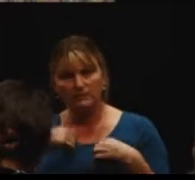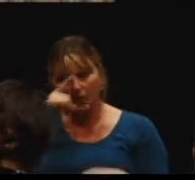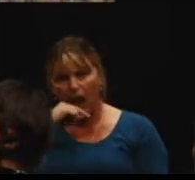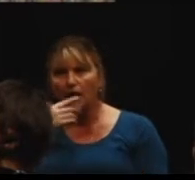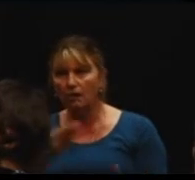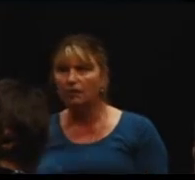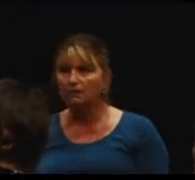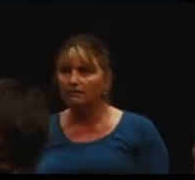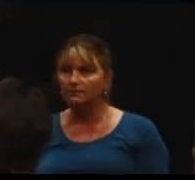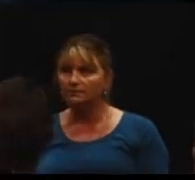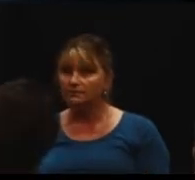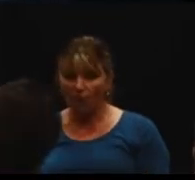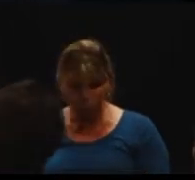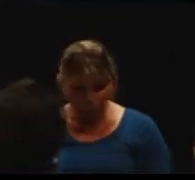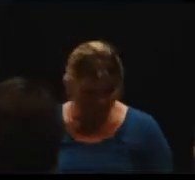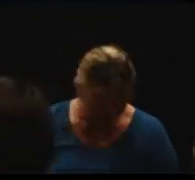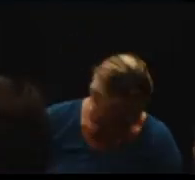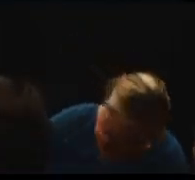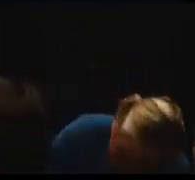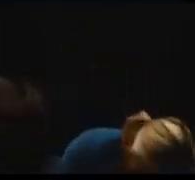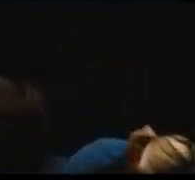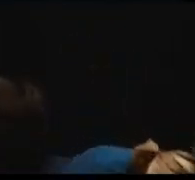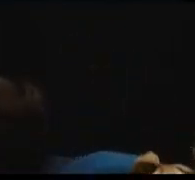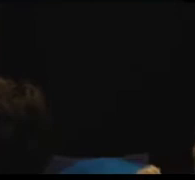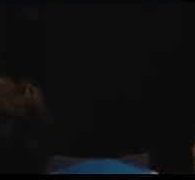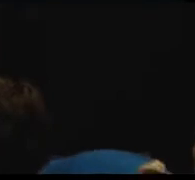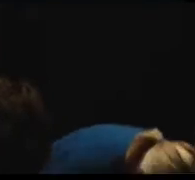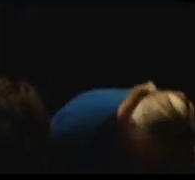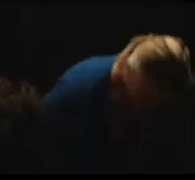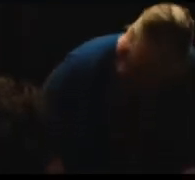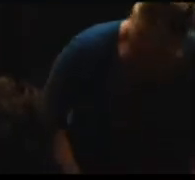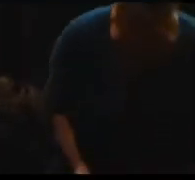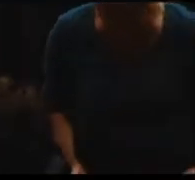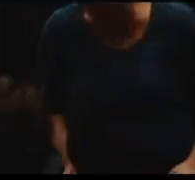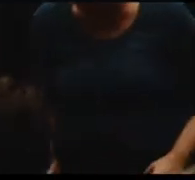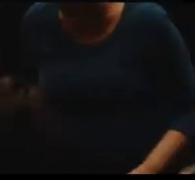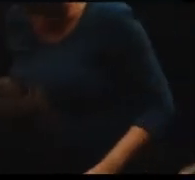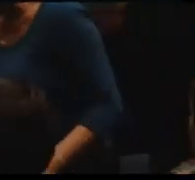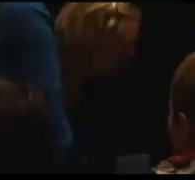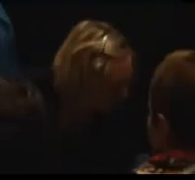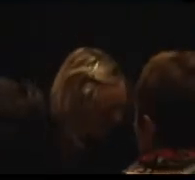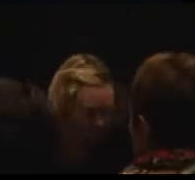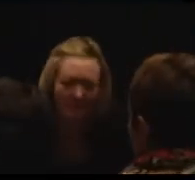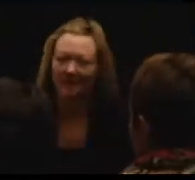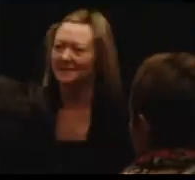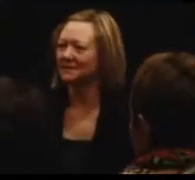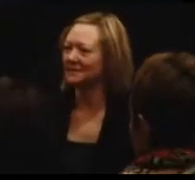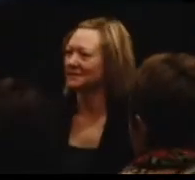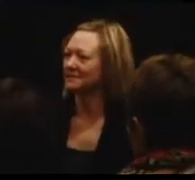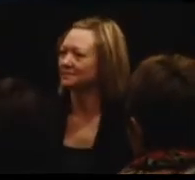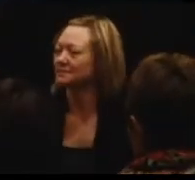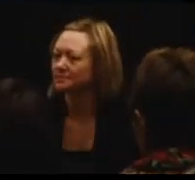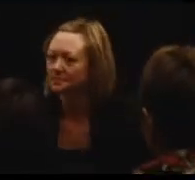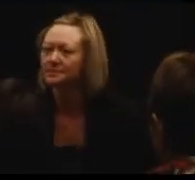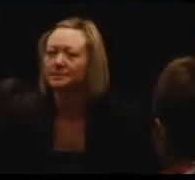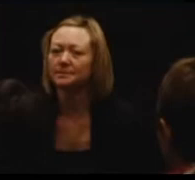Thank you. And right on the 2-minute limit there, Siggy's set down here, it's quite handy. Now we turn to Fran Sutherland, who